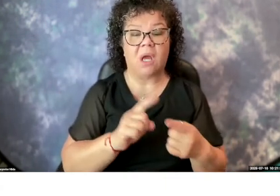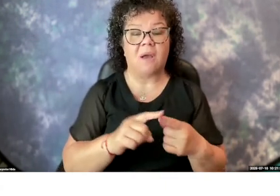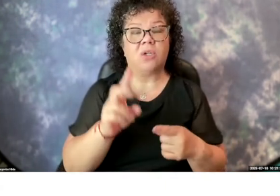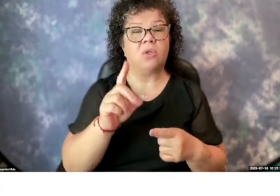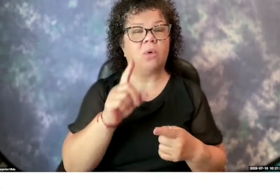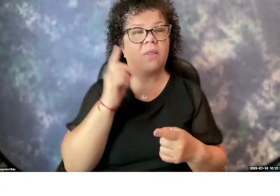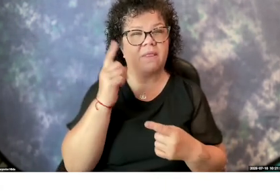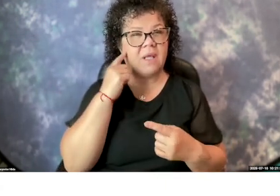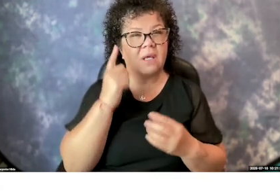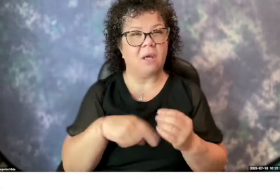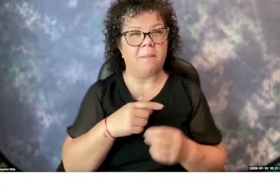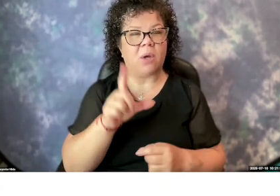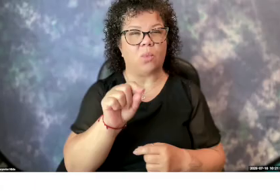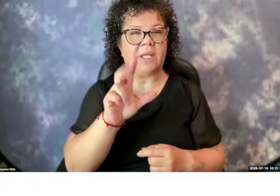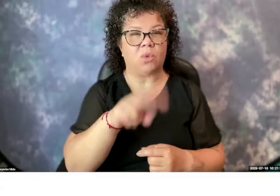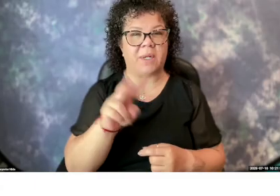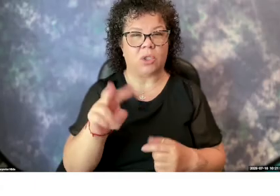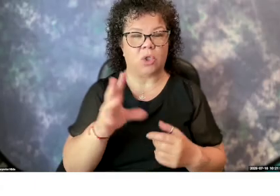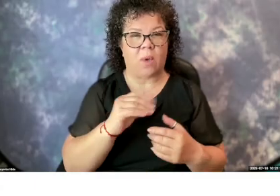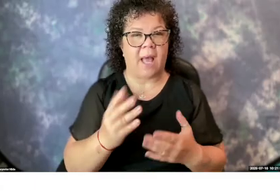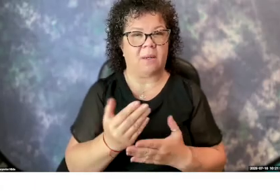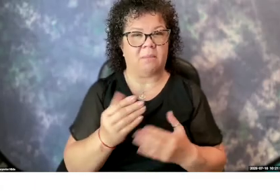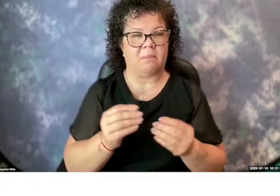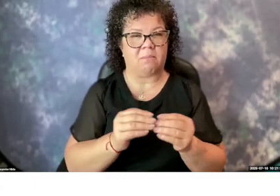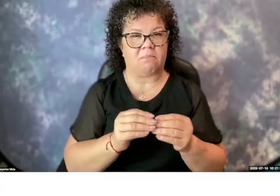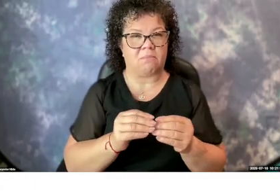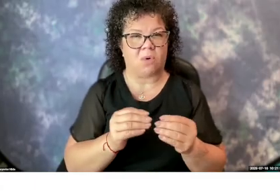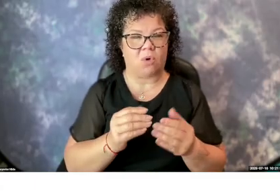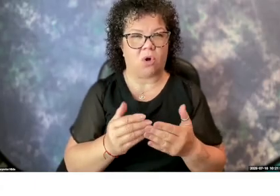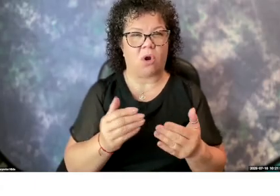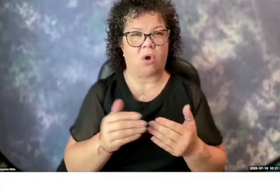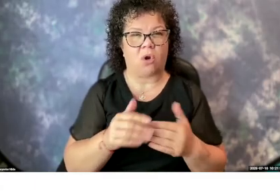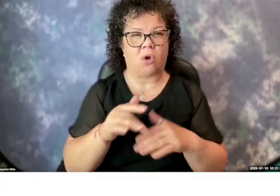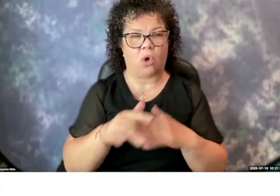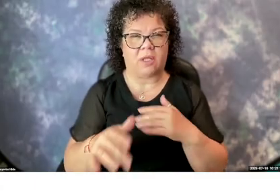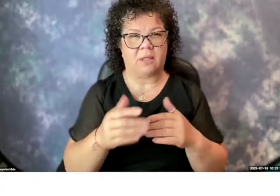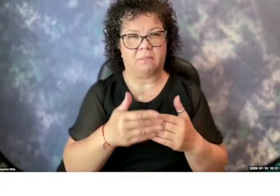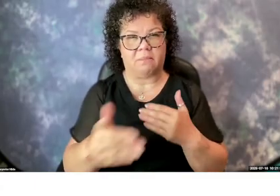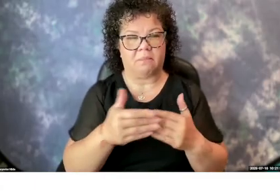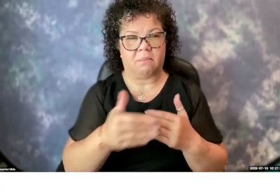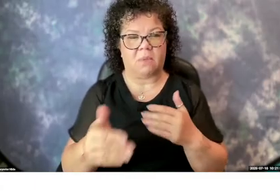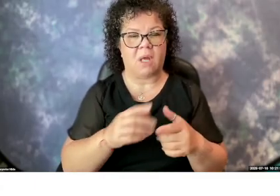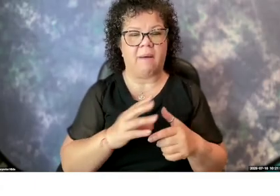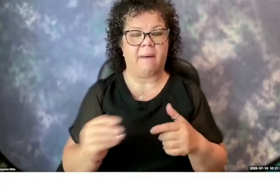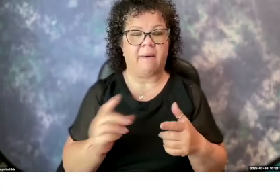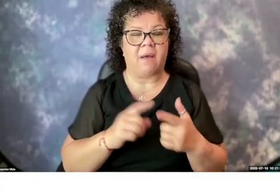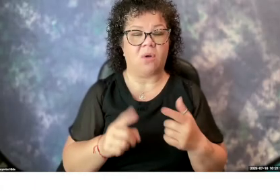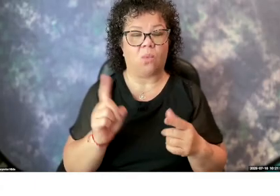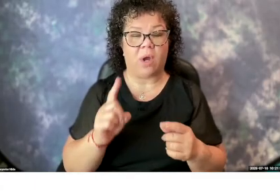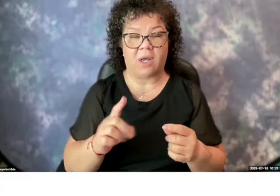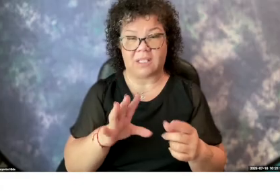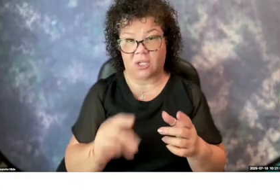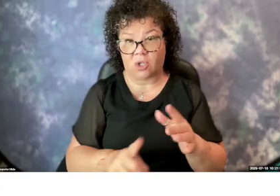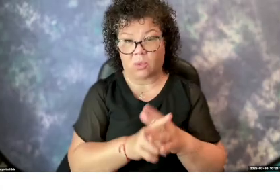earlier model year. And again, where that vehicle is present in the fueleconomy.gov database. And in